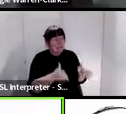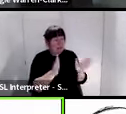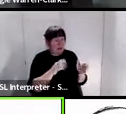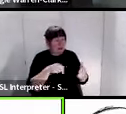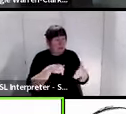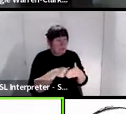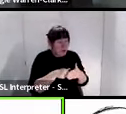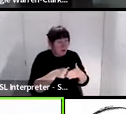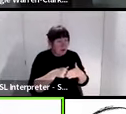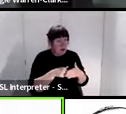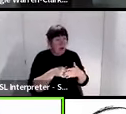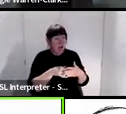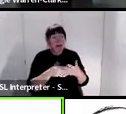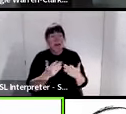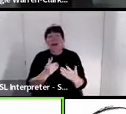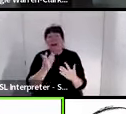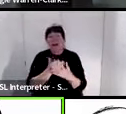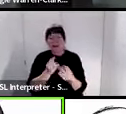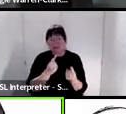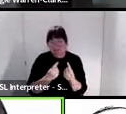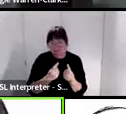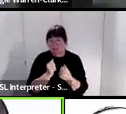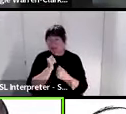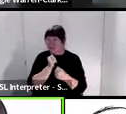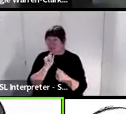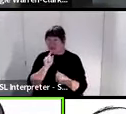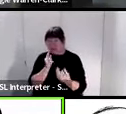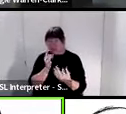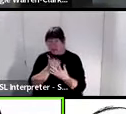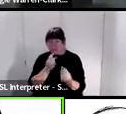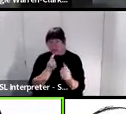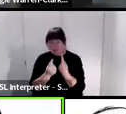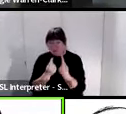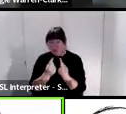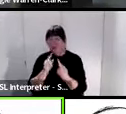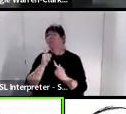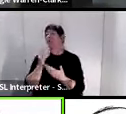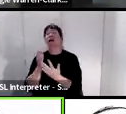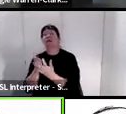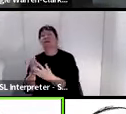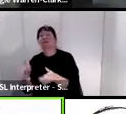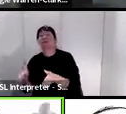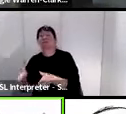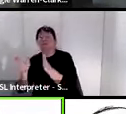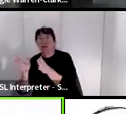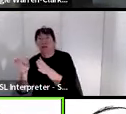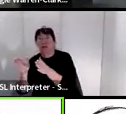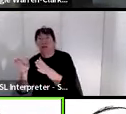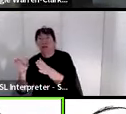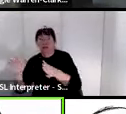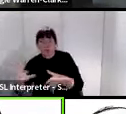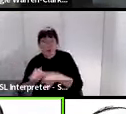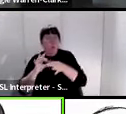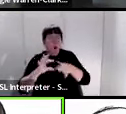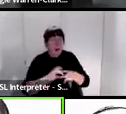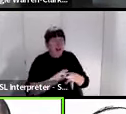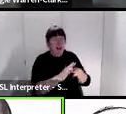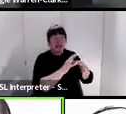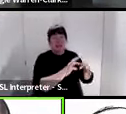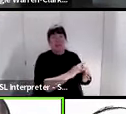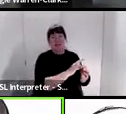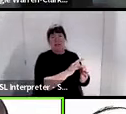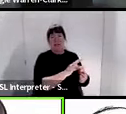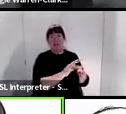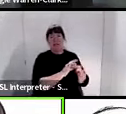can't access the information. If we can't access the information, we can't access the building. So access is very much